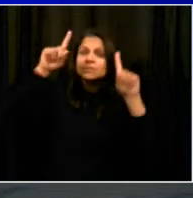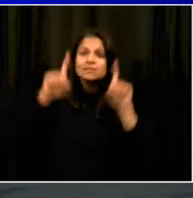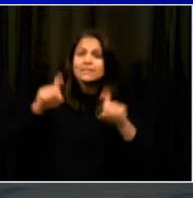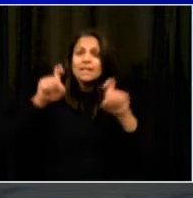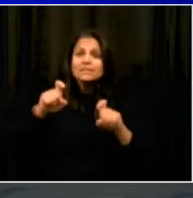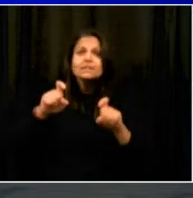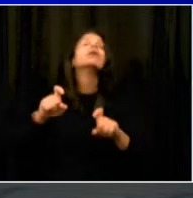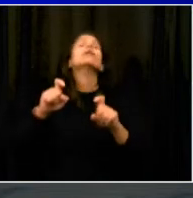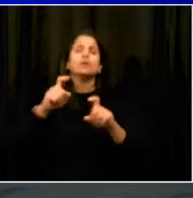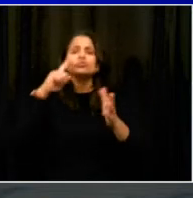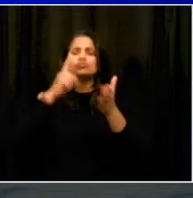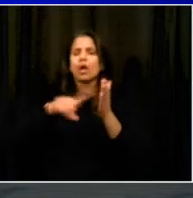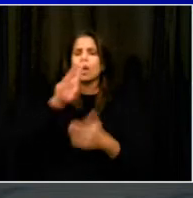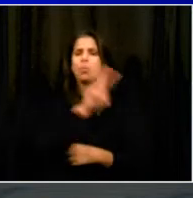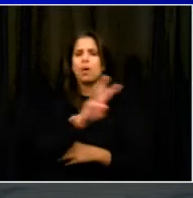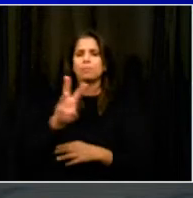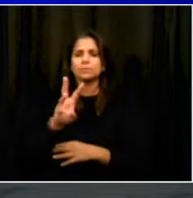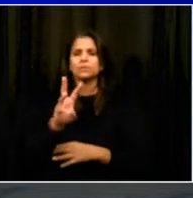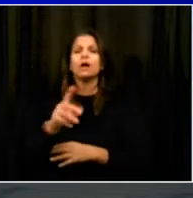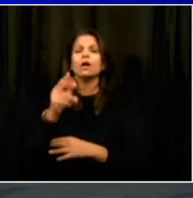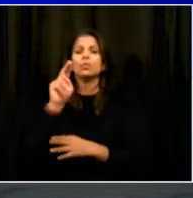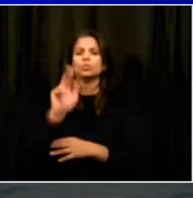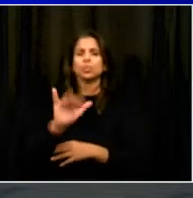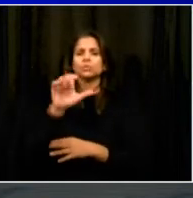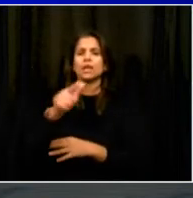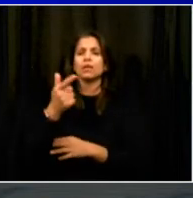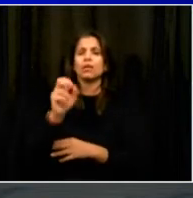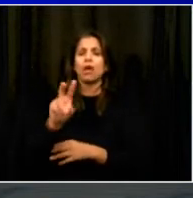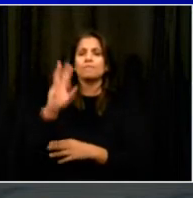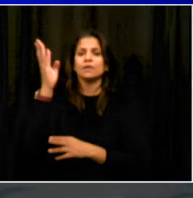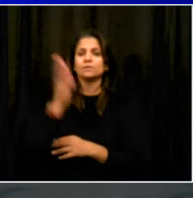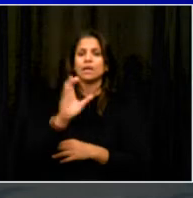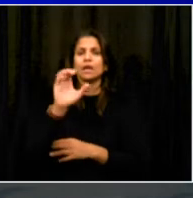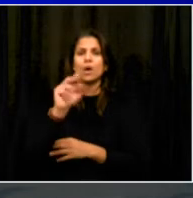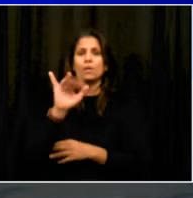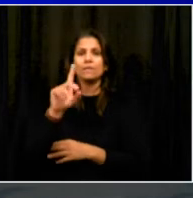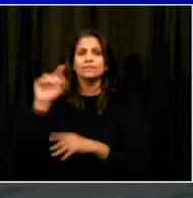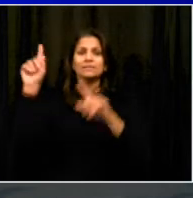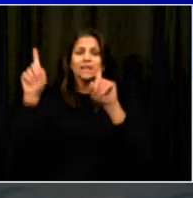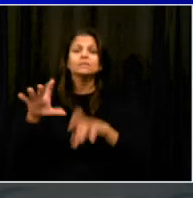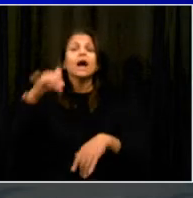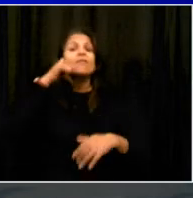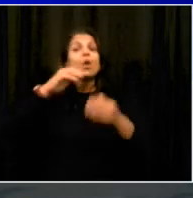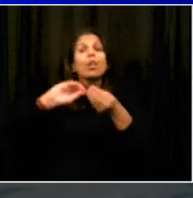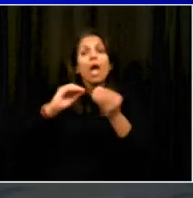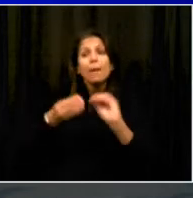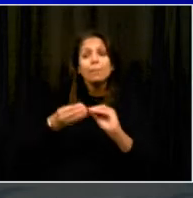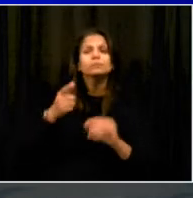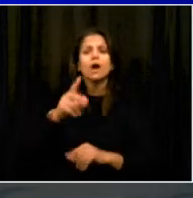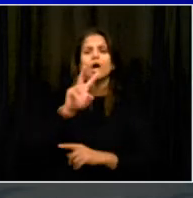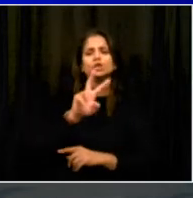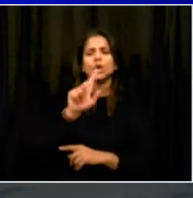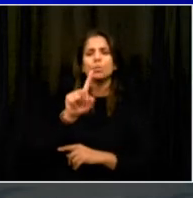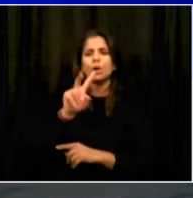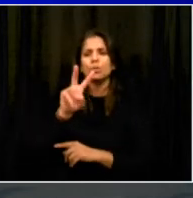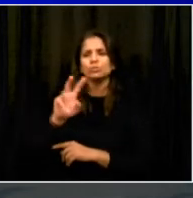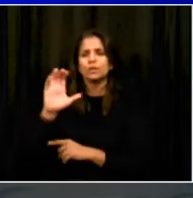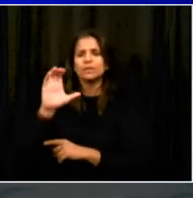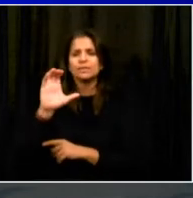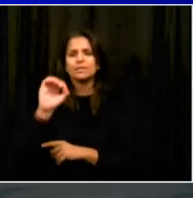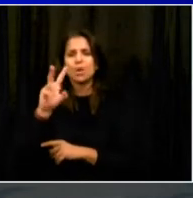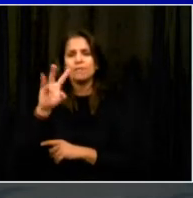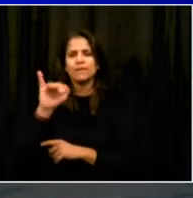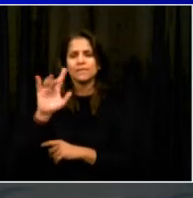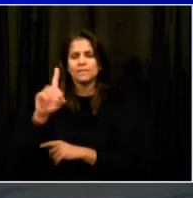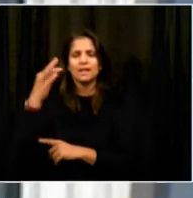in addition with a detailed list of the exact wait times for each of the sites. Now, as the mayor said, today is Get Tested Tuesday in